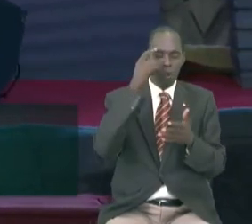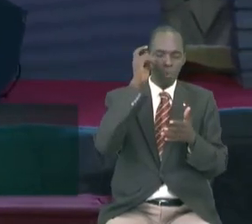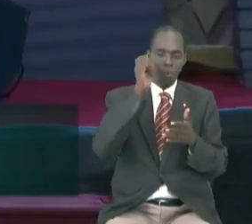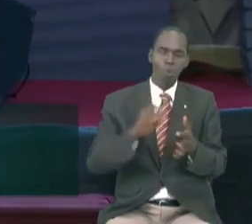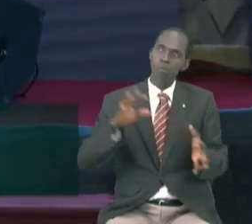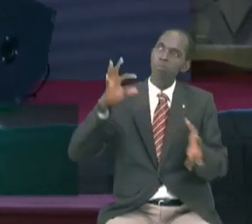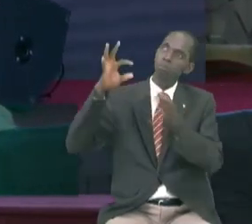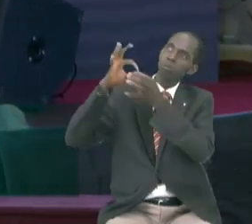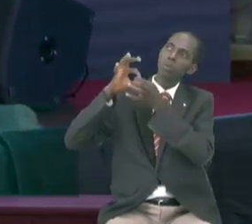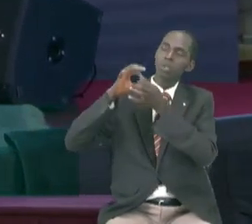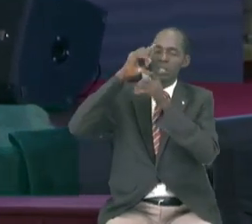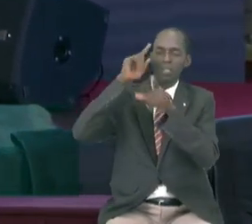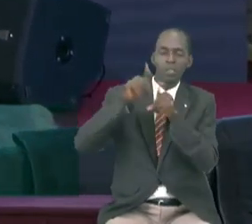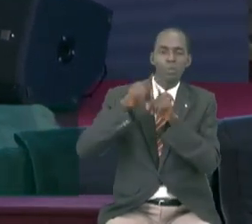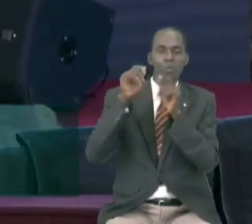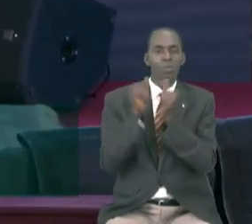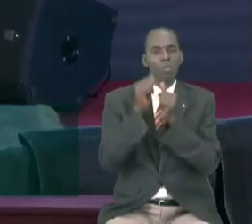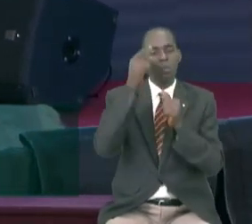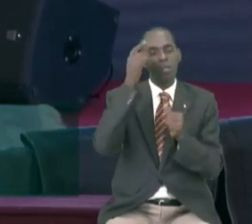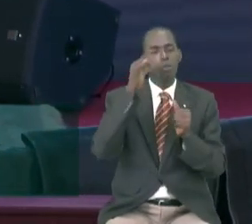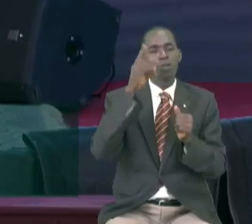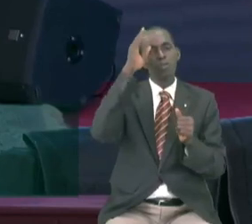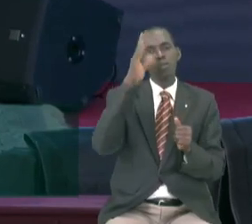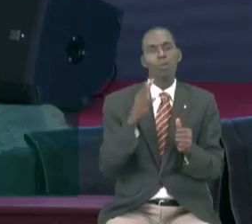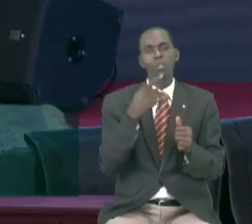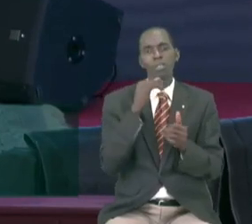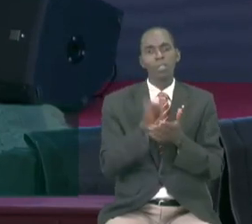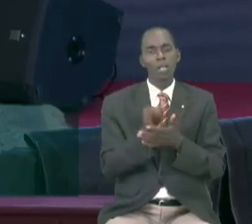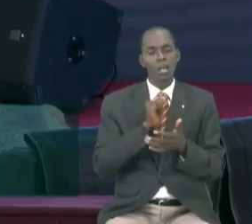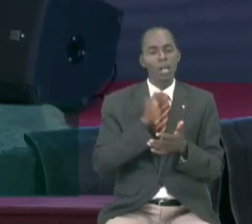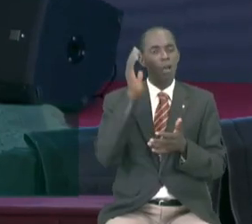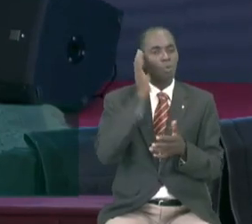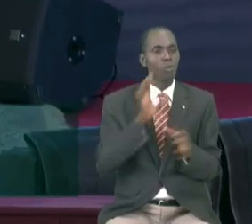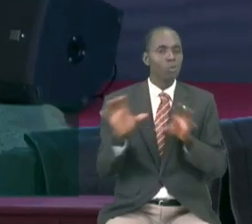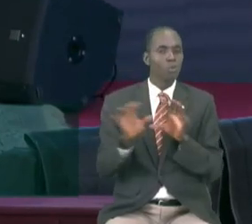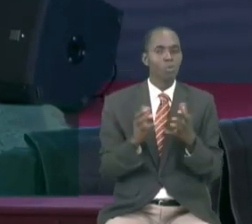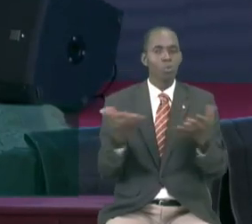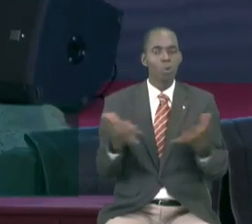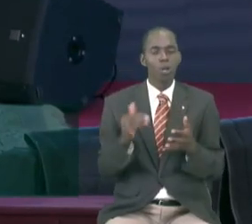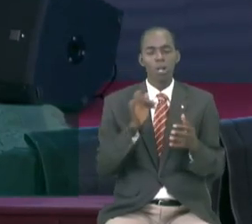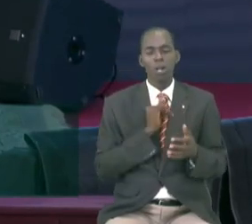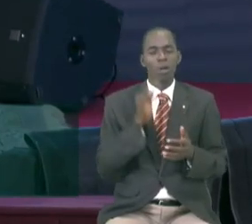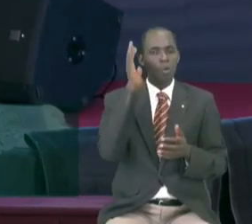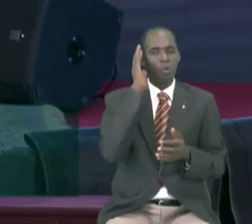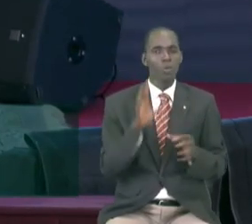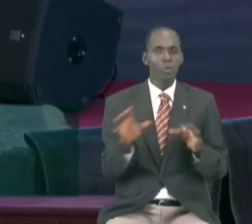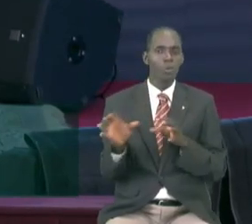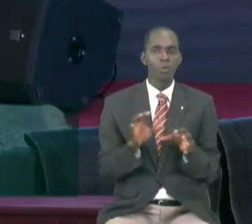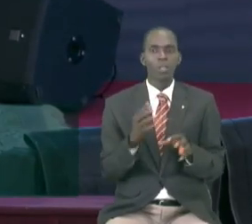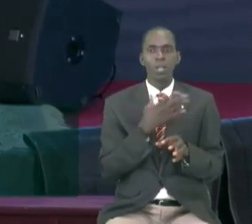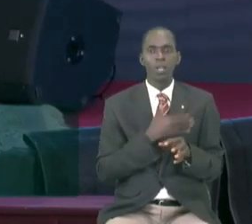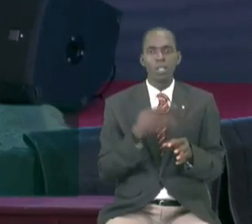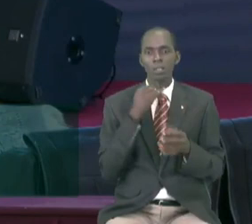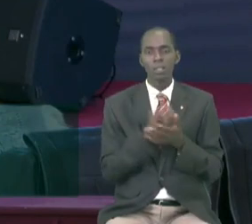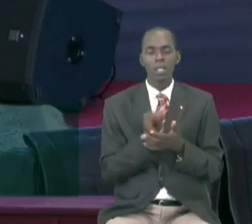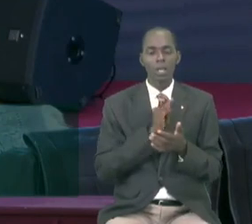say, I will do what I will do. Now you are in the belly of my whale.